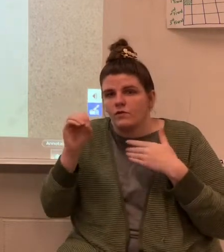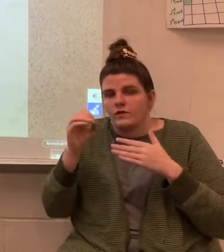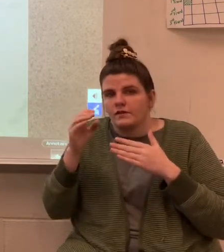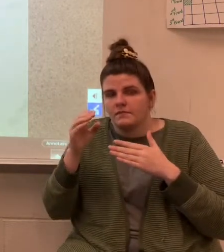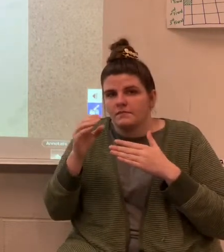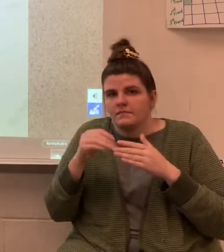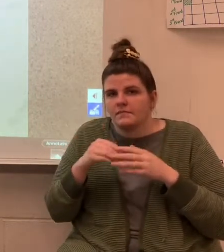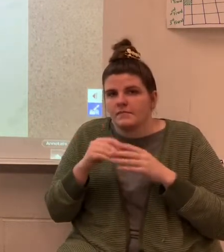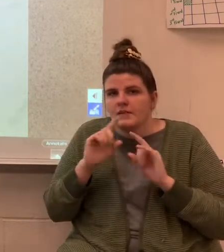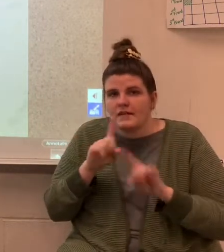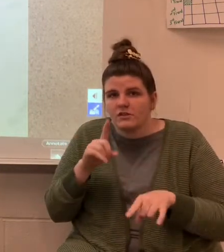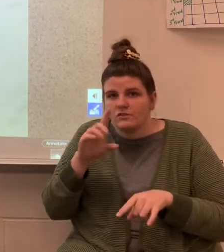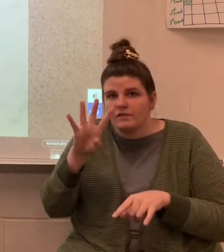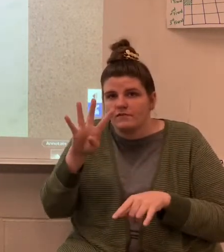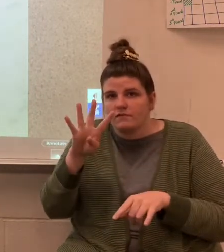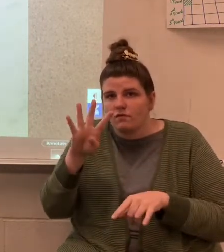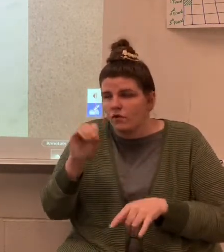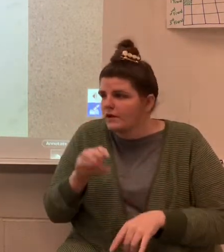Okay.